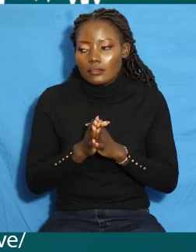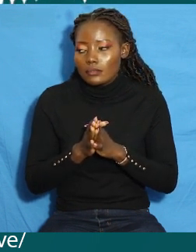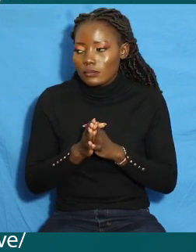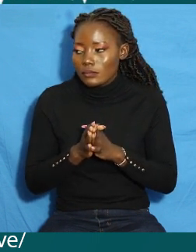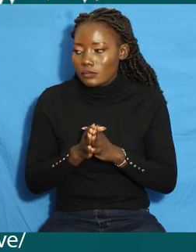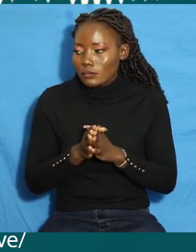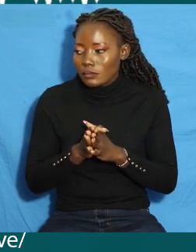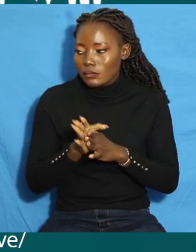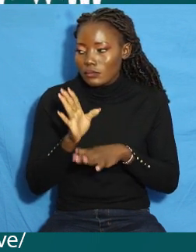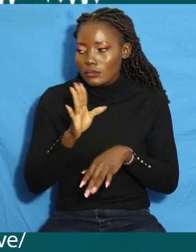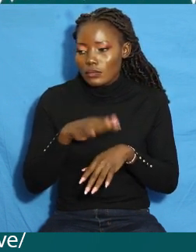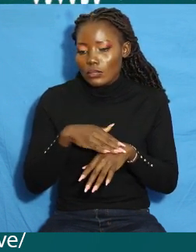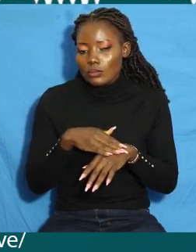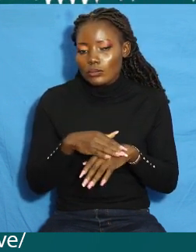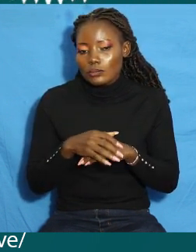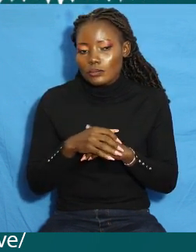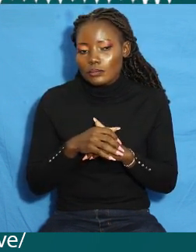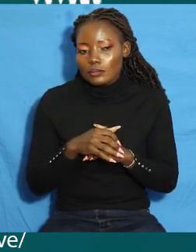on